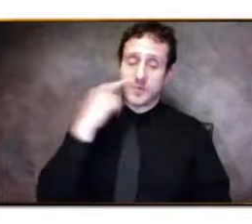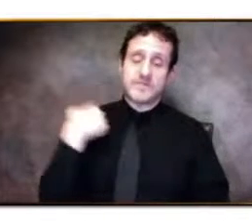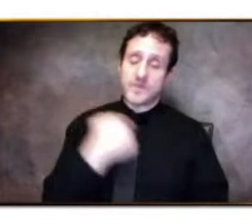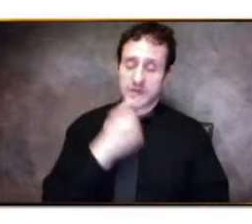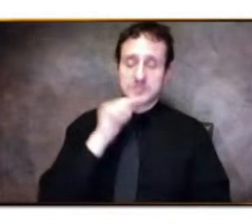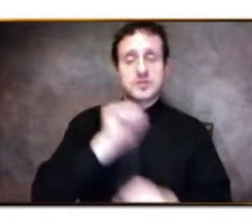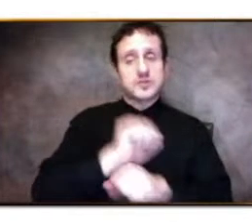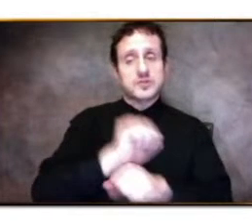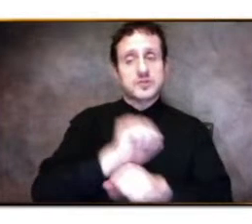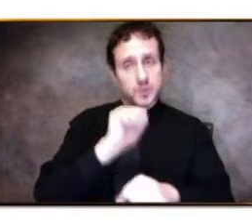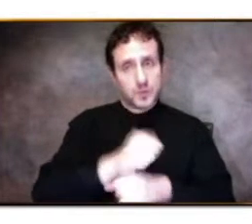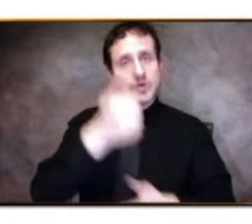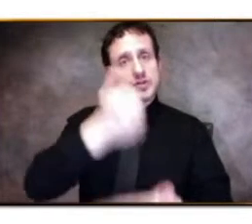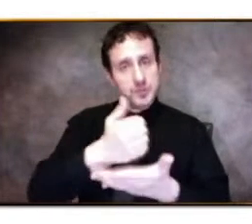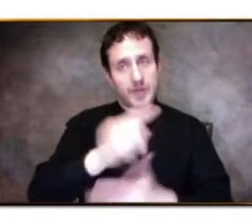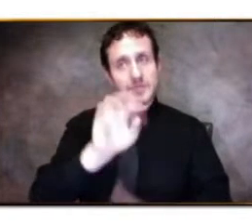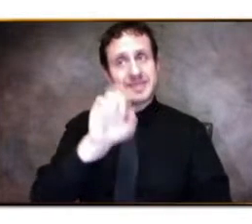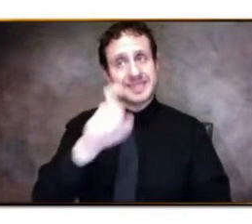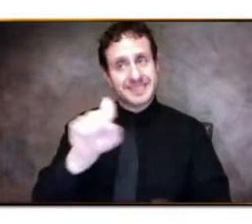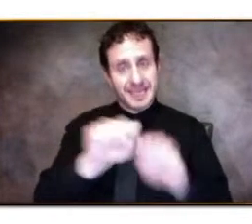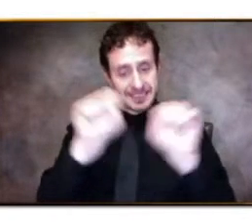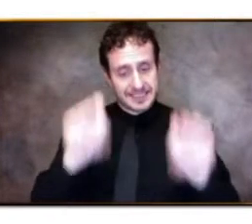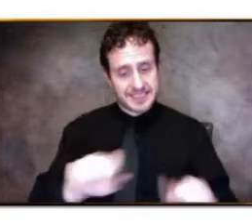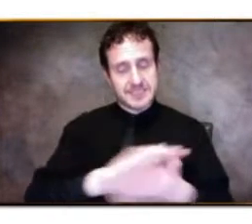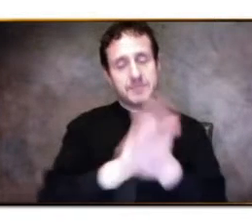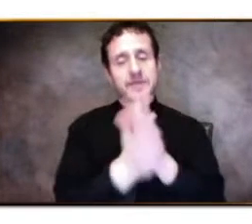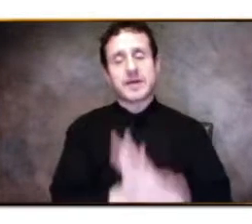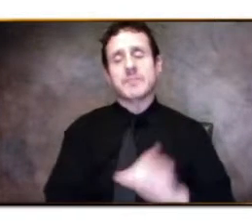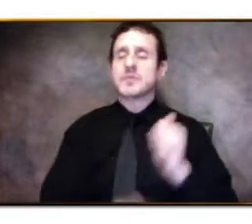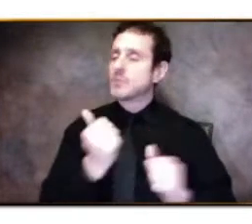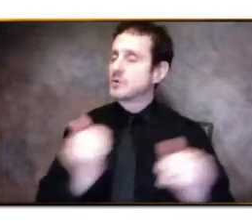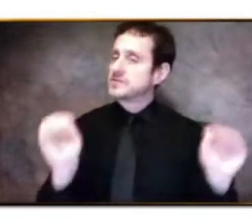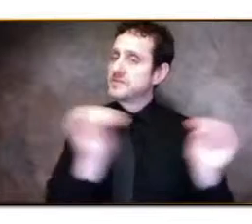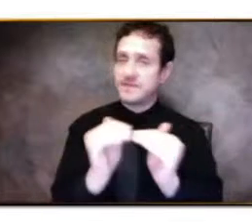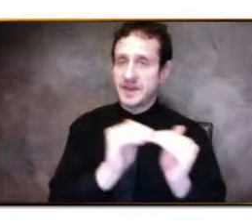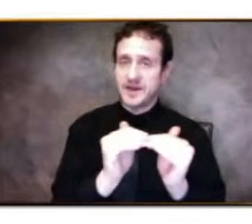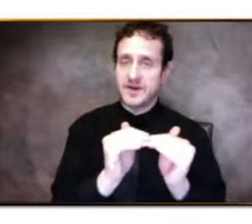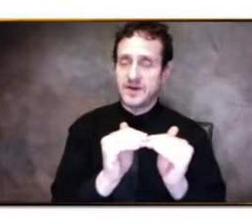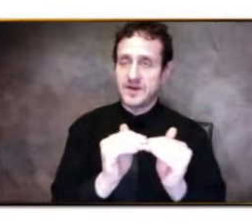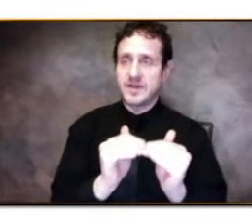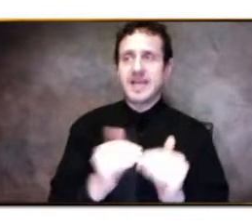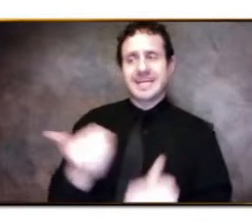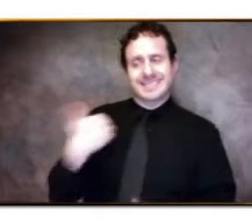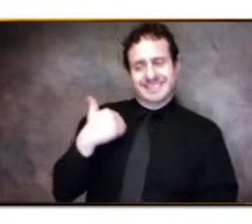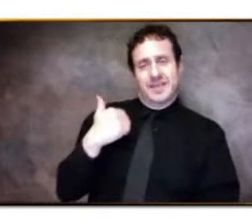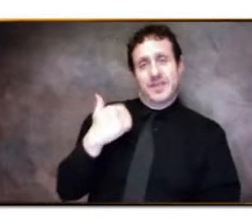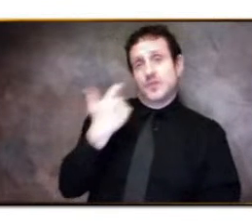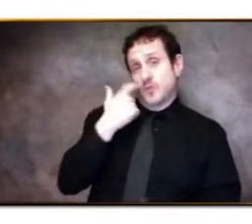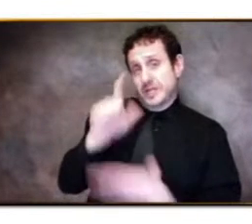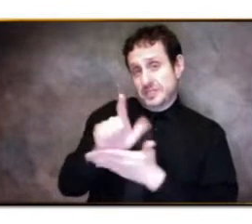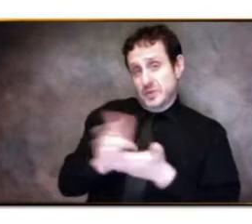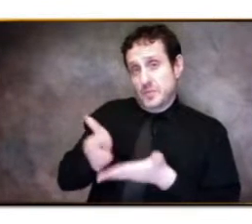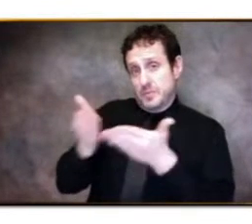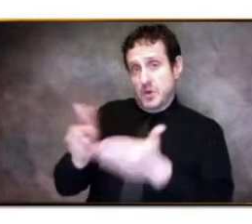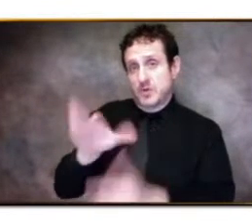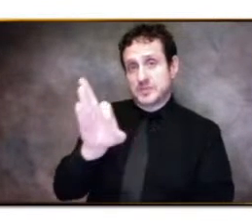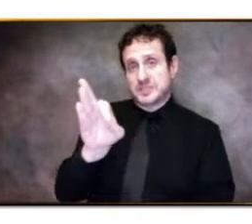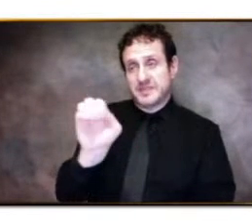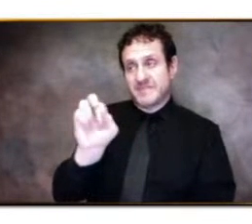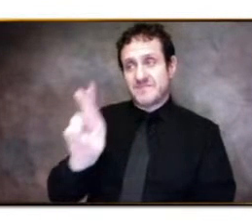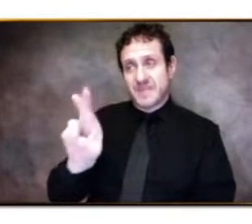tax system more fair in every way that we can. The fair tax would have been the best way to do that. But look, there